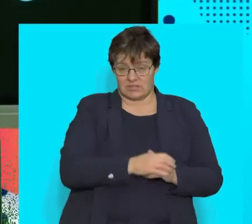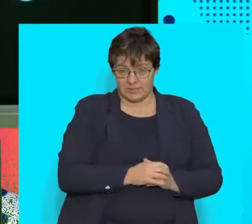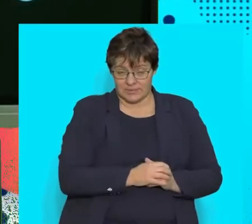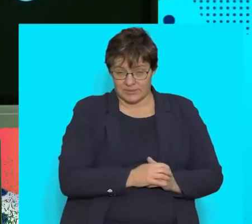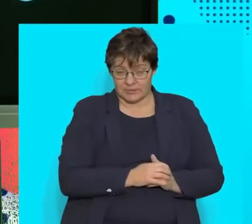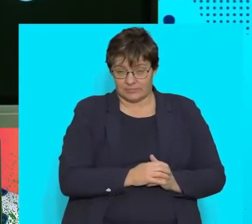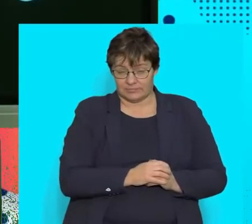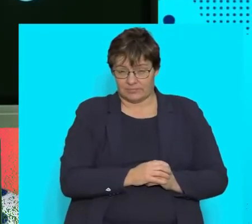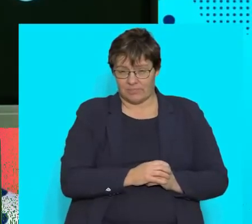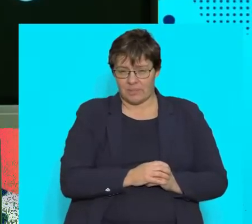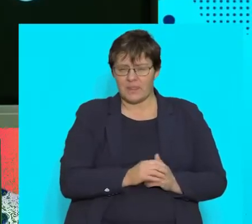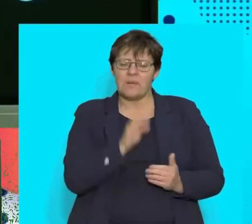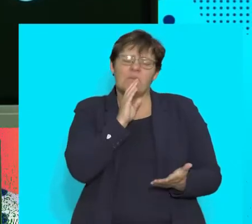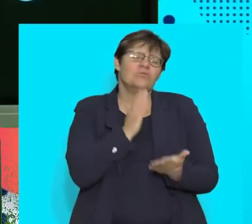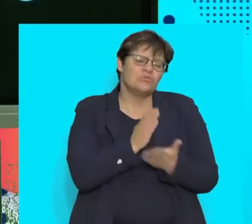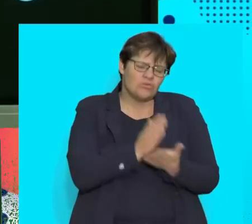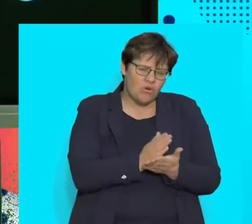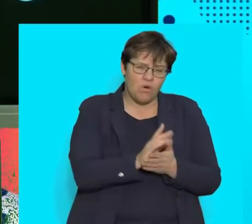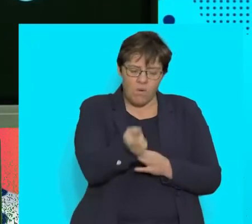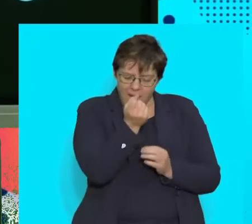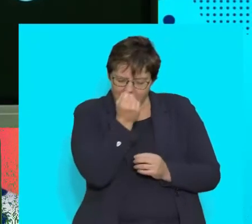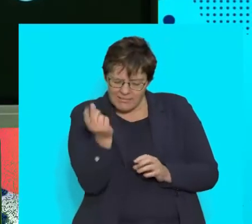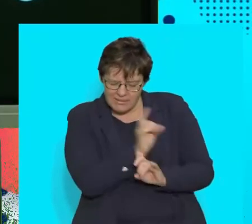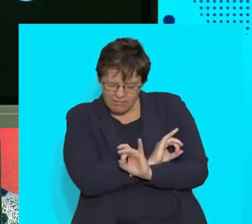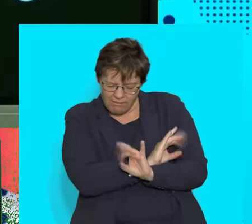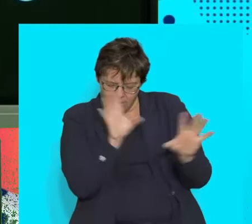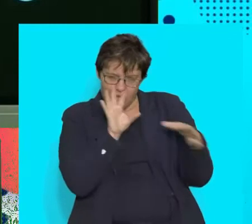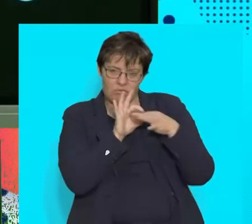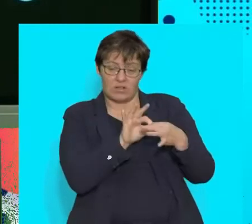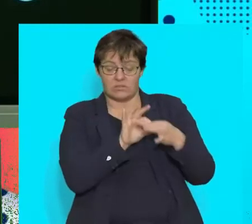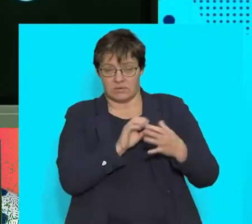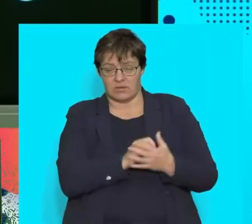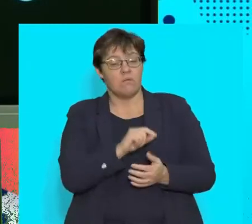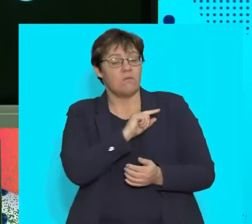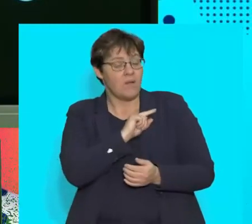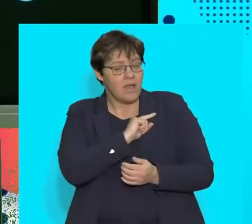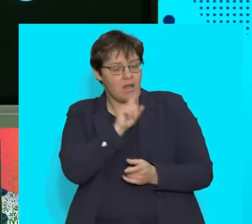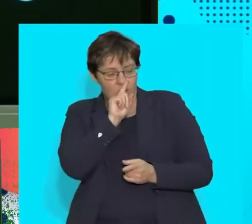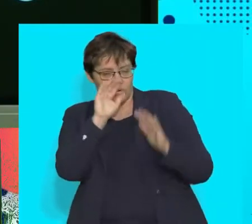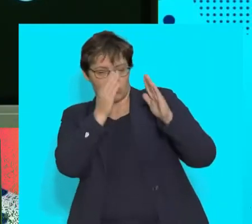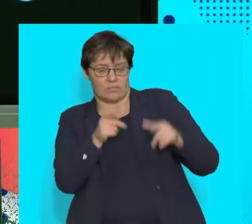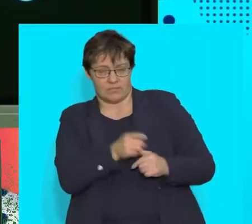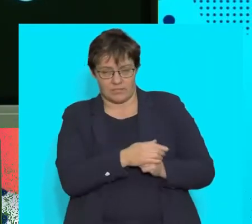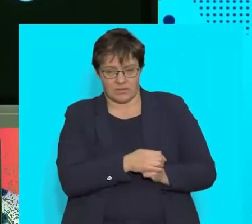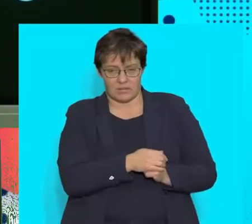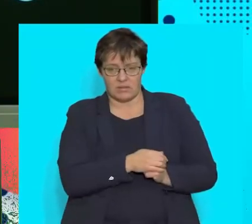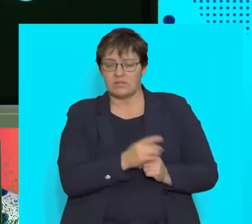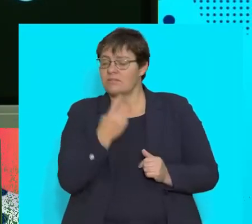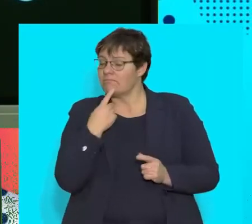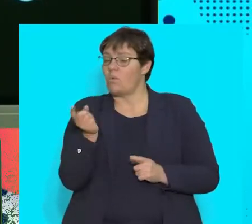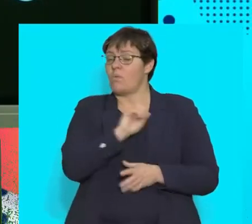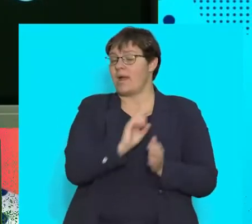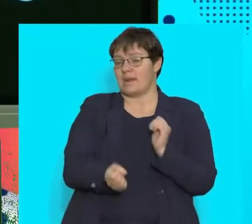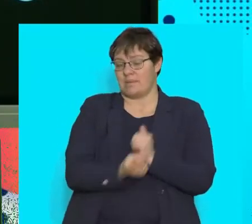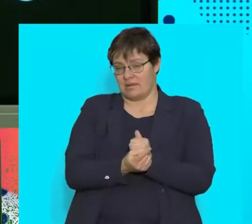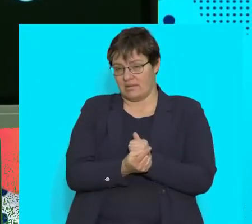So please make sure that you understand these relationships. By looking at the shape, you're going to say, so what's